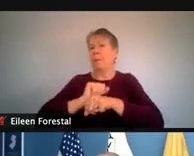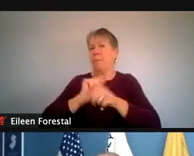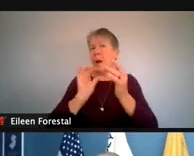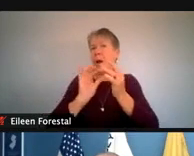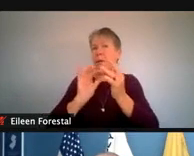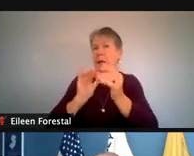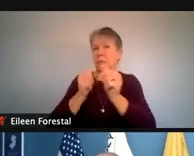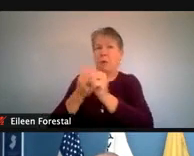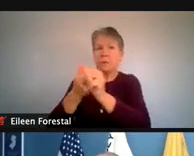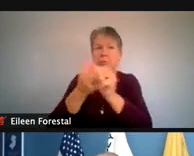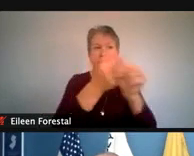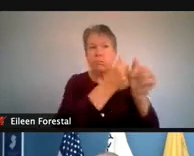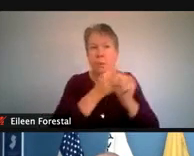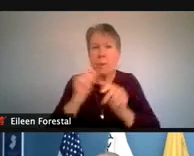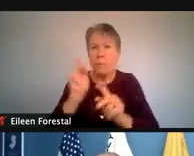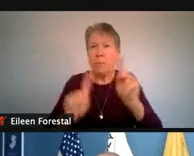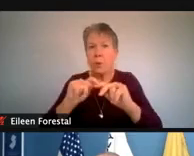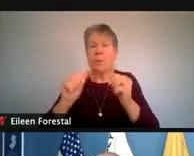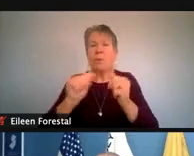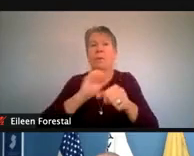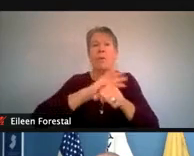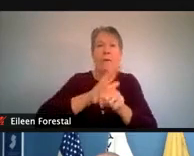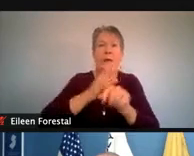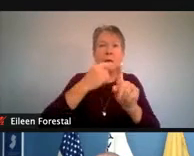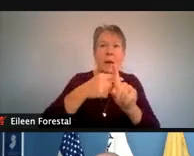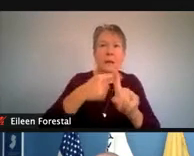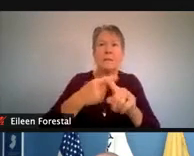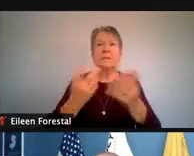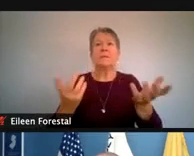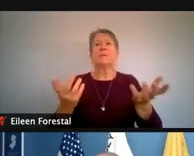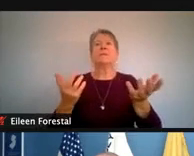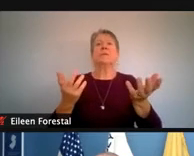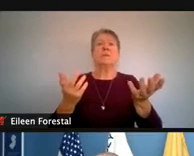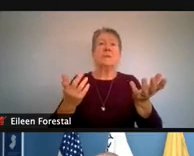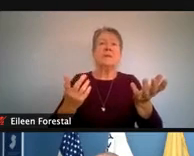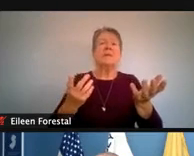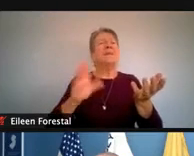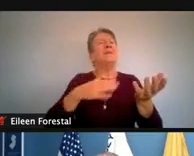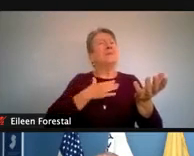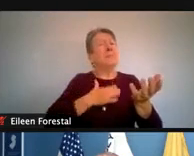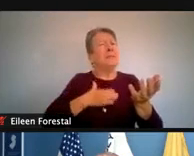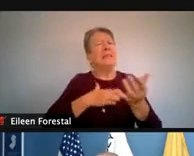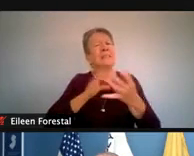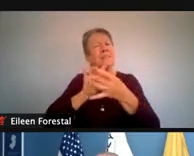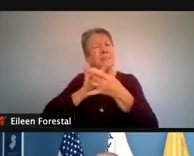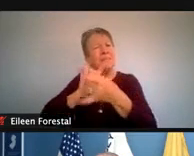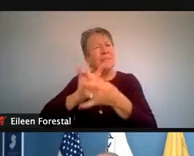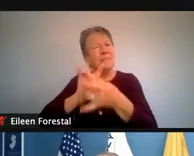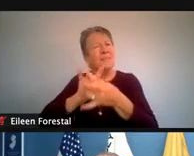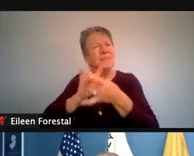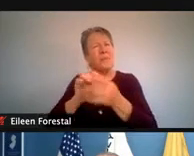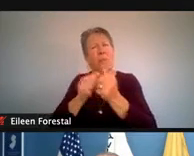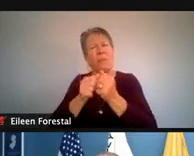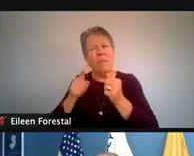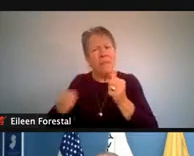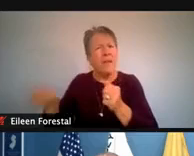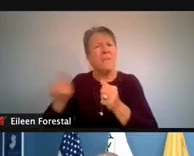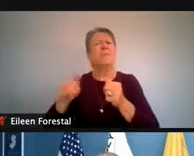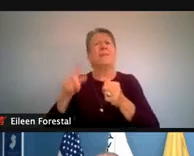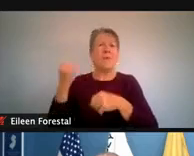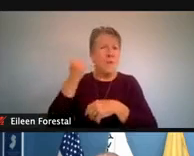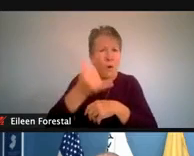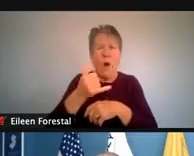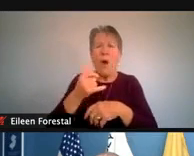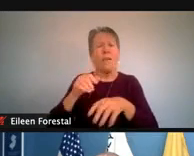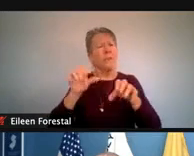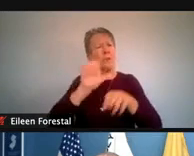state to do their part to protect themselves and their loved ones. Moving on to my daily report,